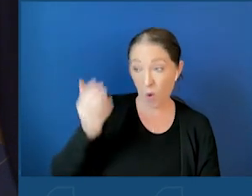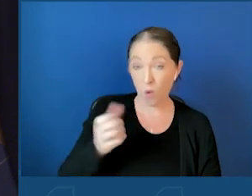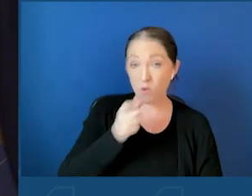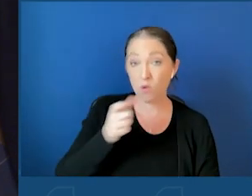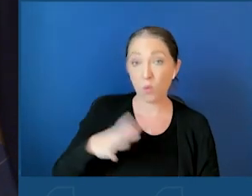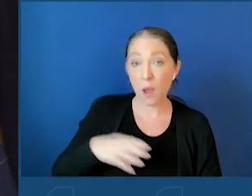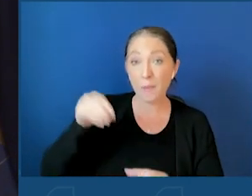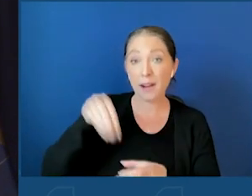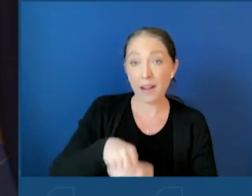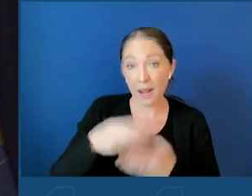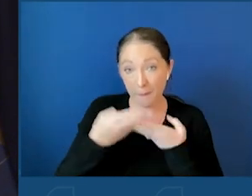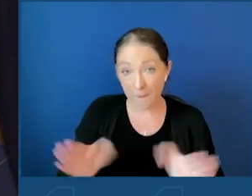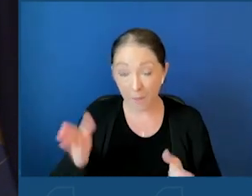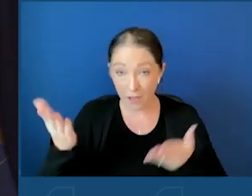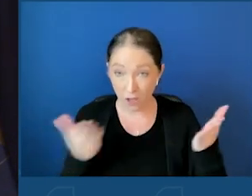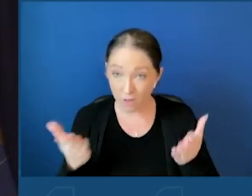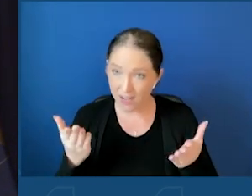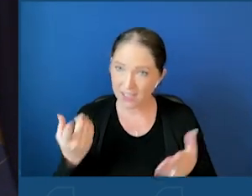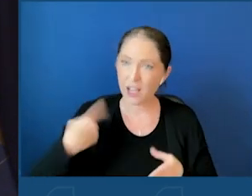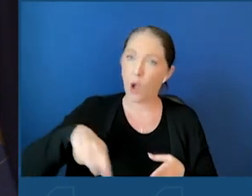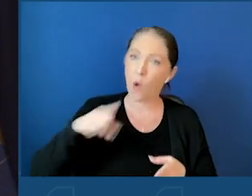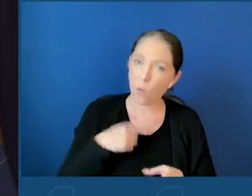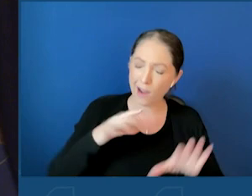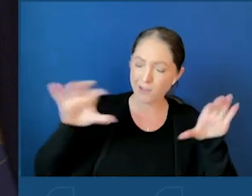get things done, right?